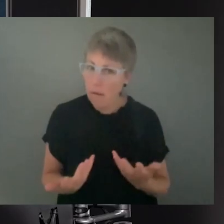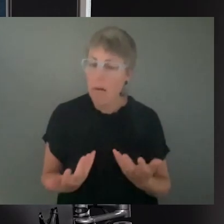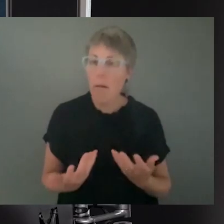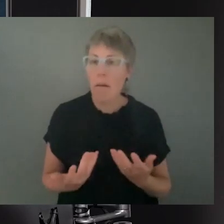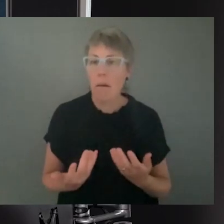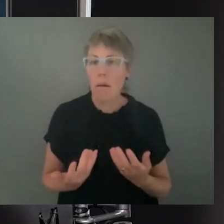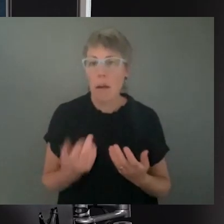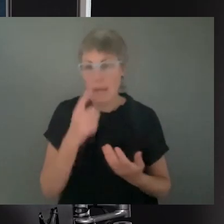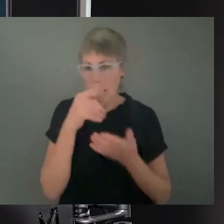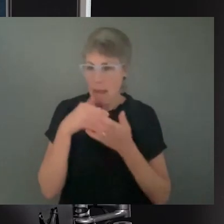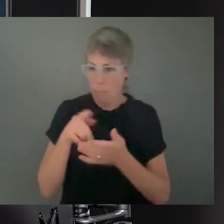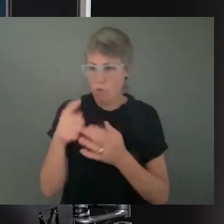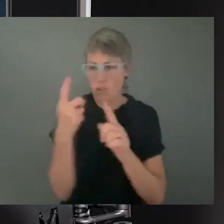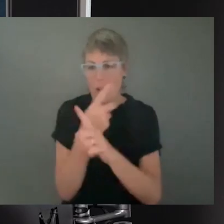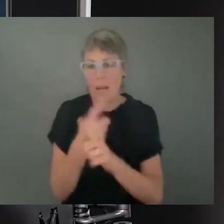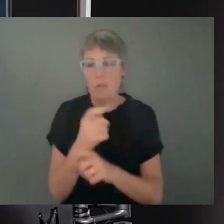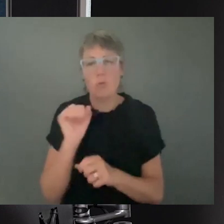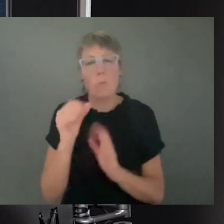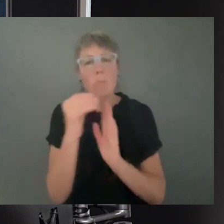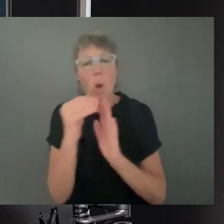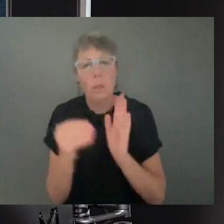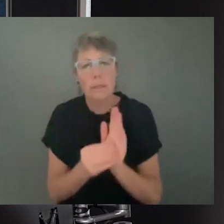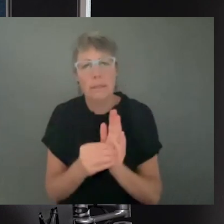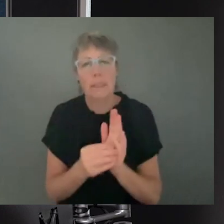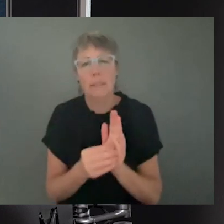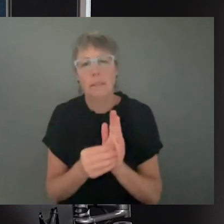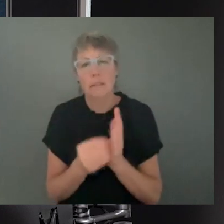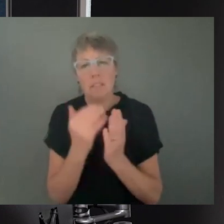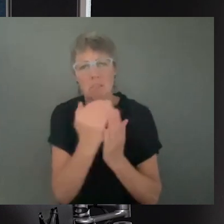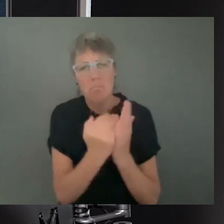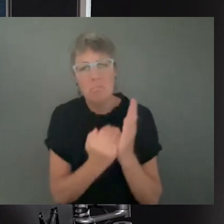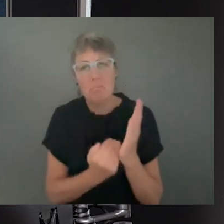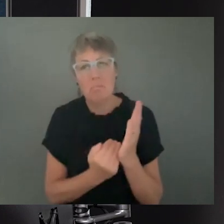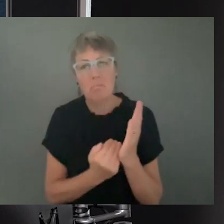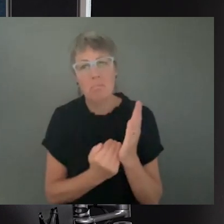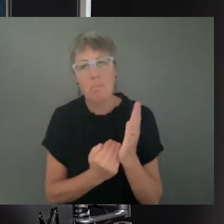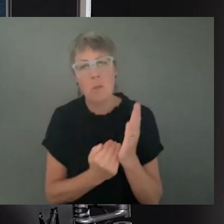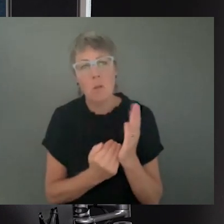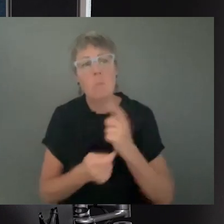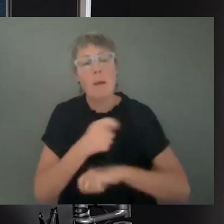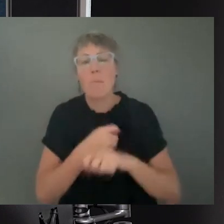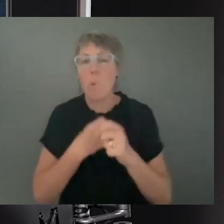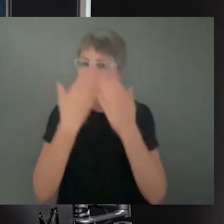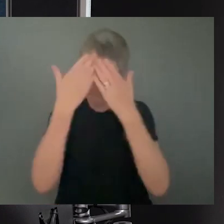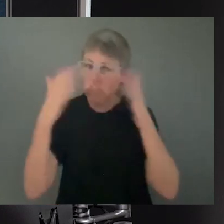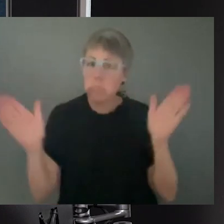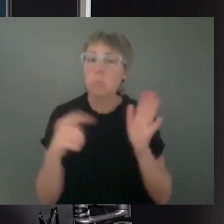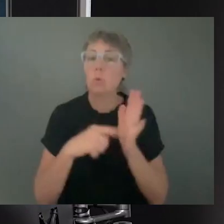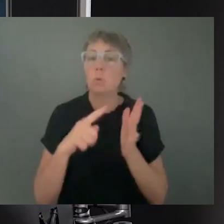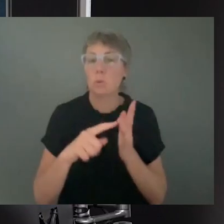that the staff are creating a safe space for people with disability to be just become part of the work